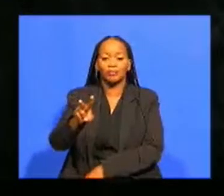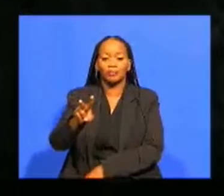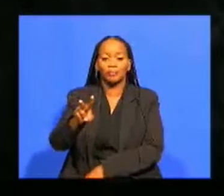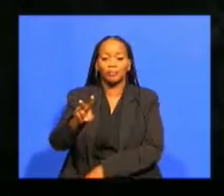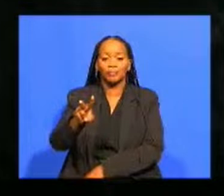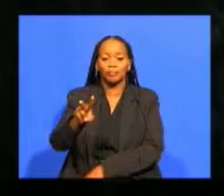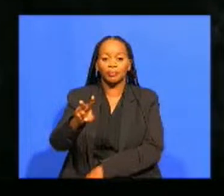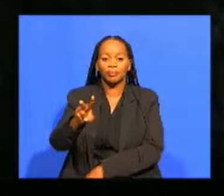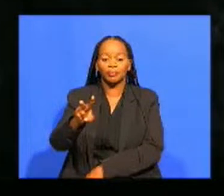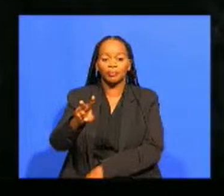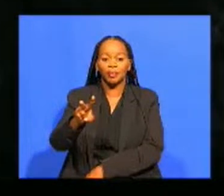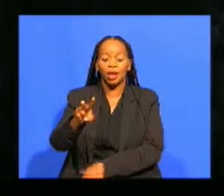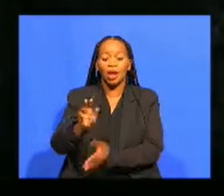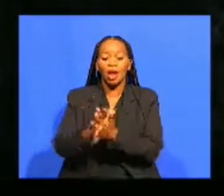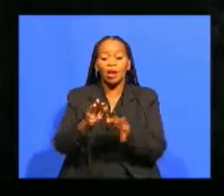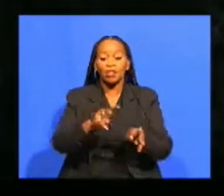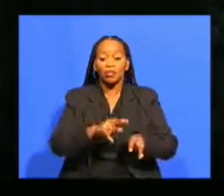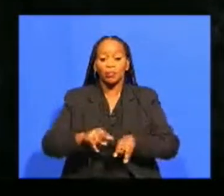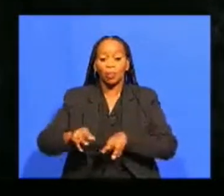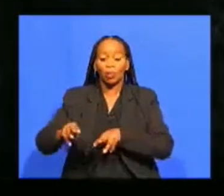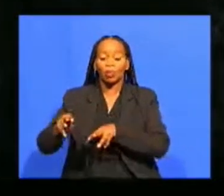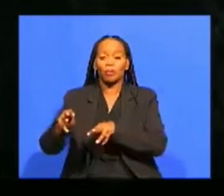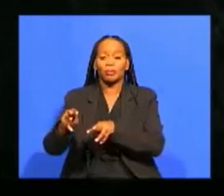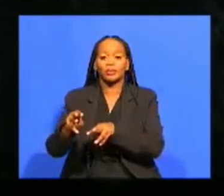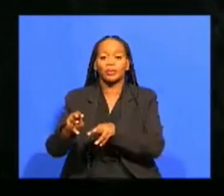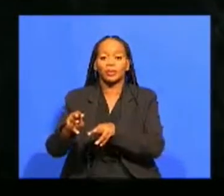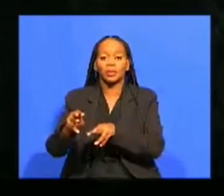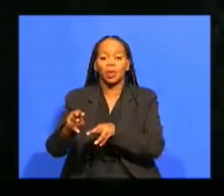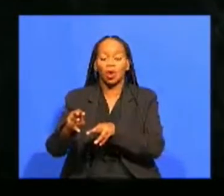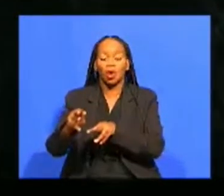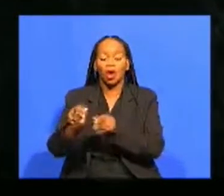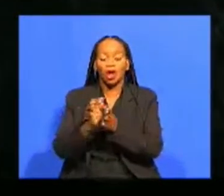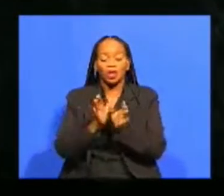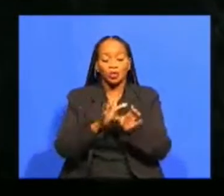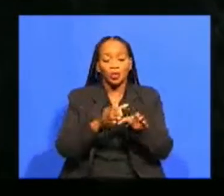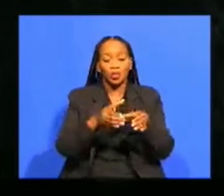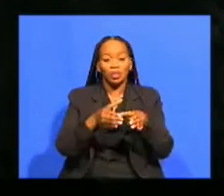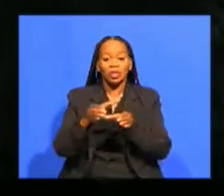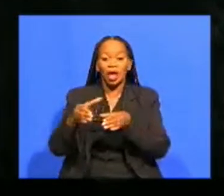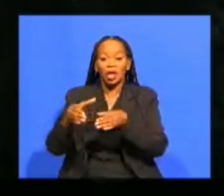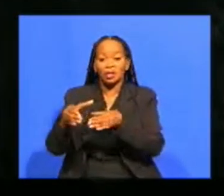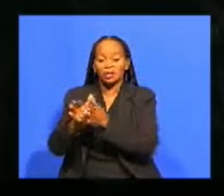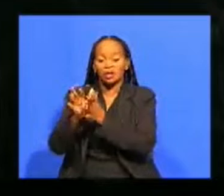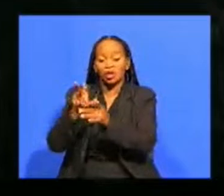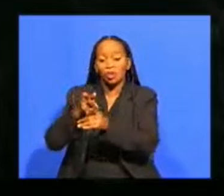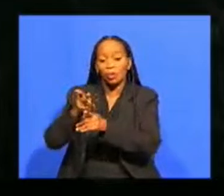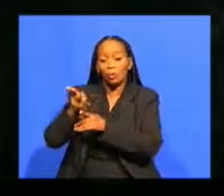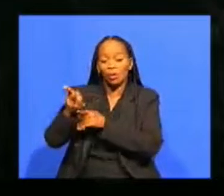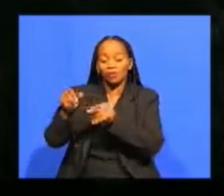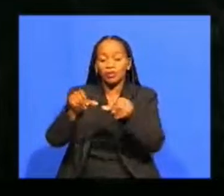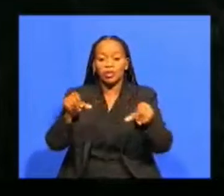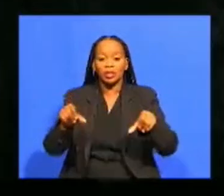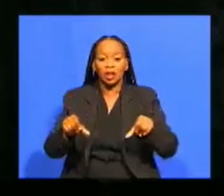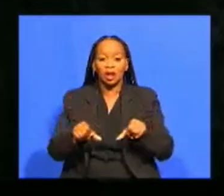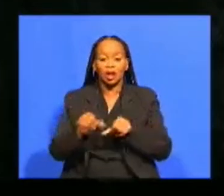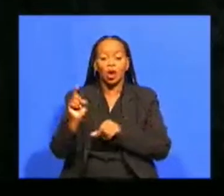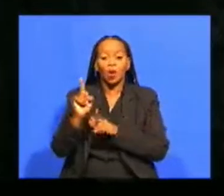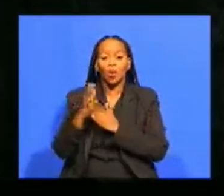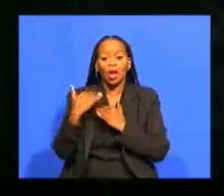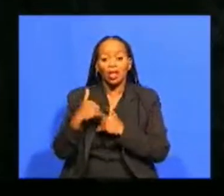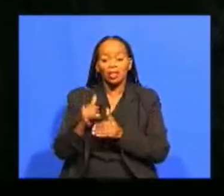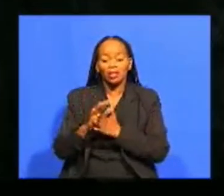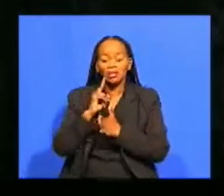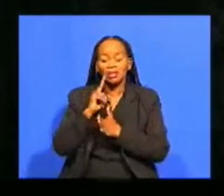the movement into the sectors or professional areas where there's been a